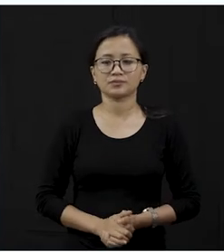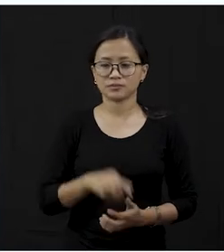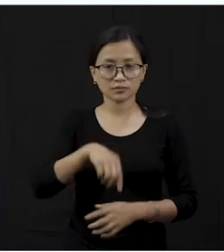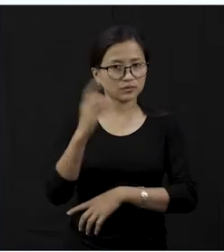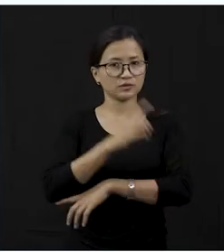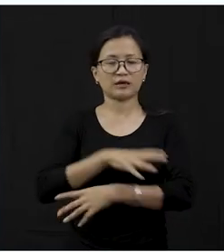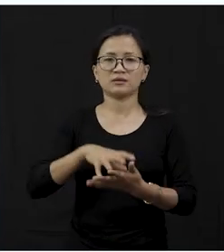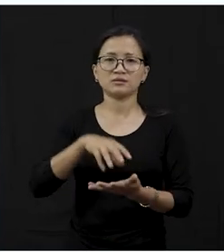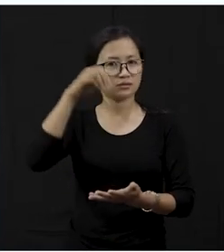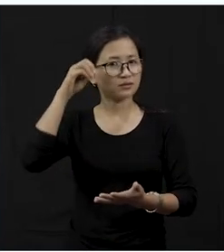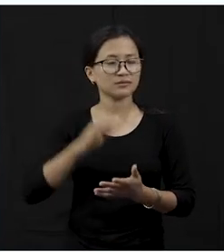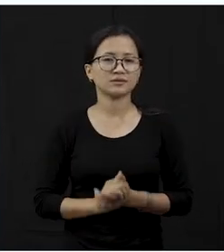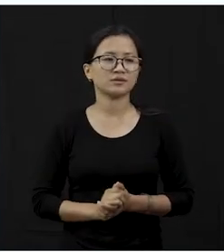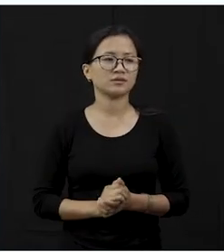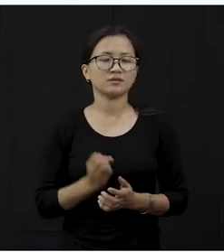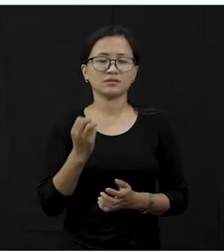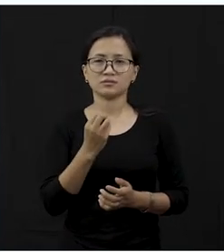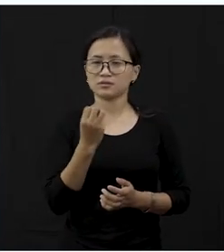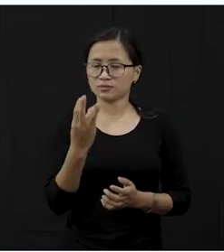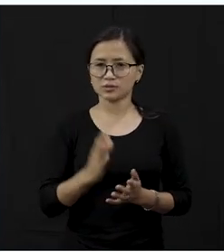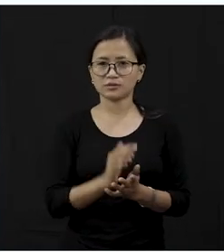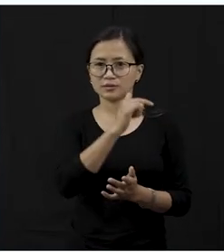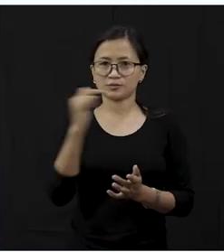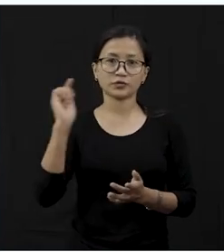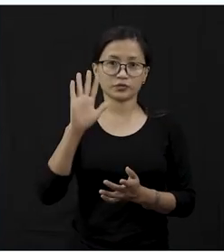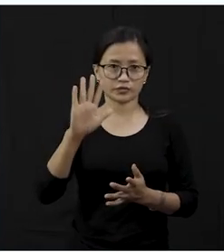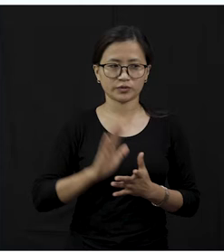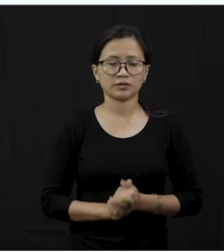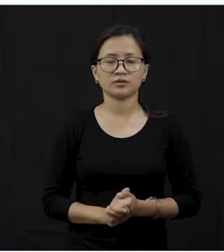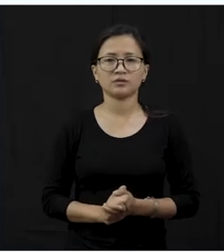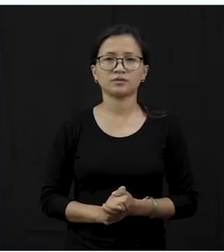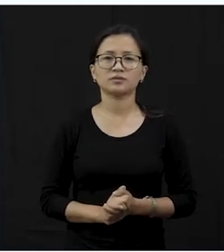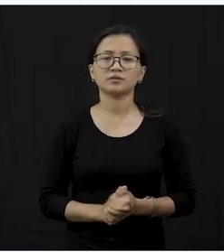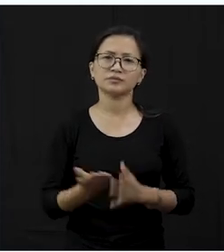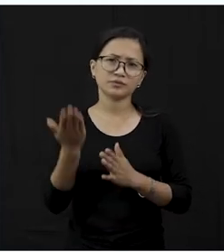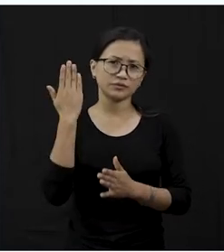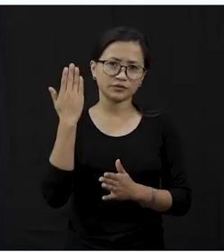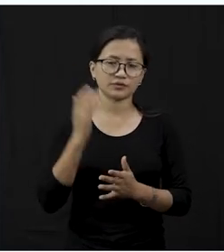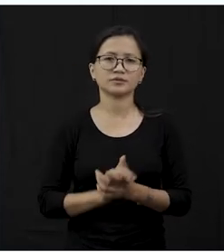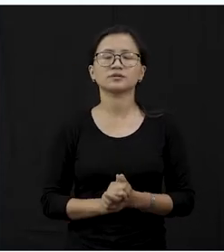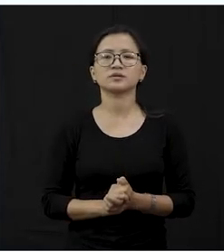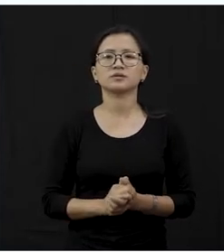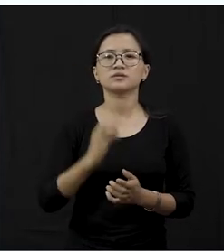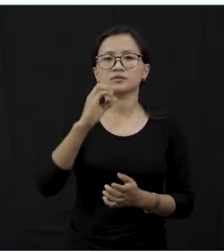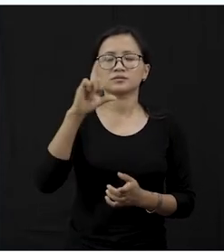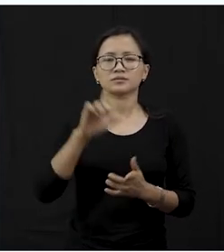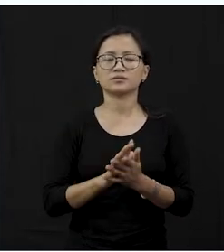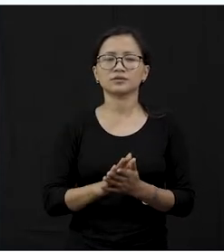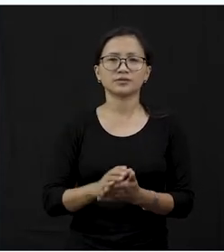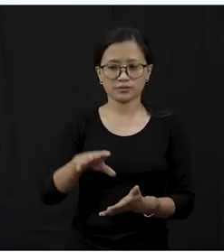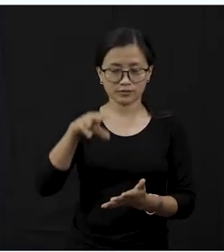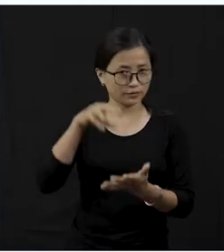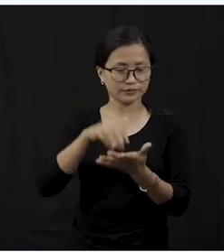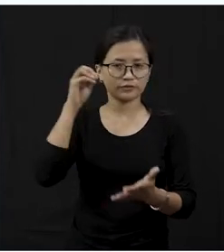So today we will learn numbers up to 5 digits. Okay, so in your previous class, in class 3, you have learned